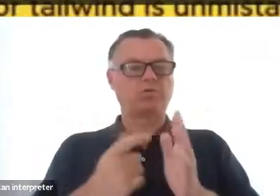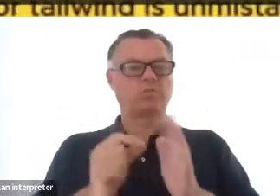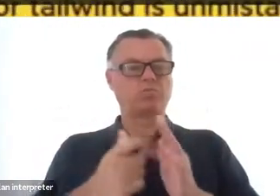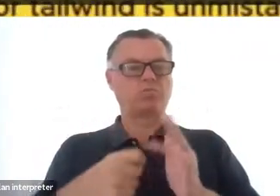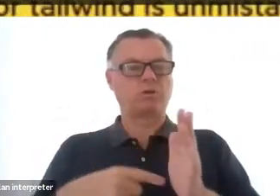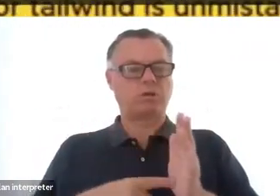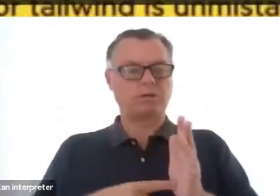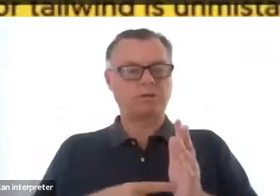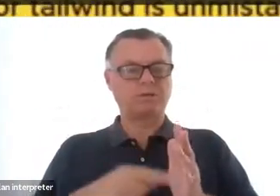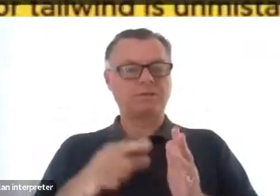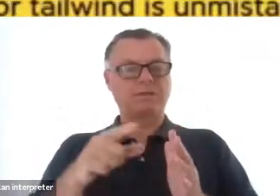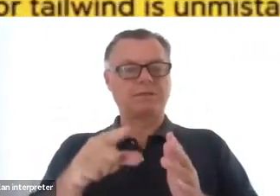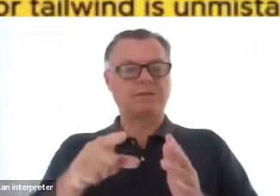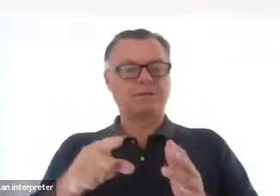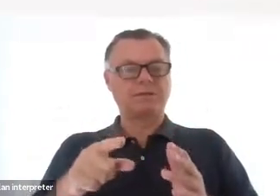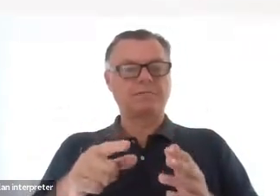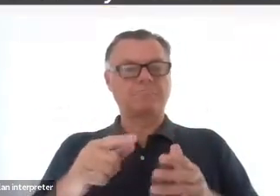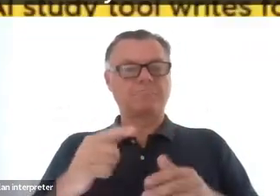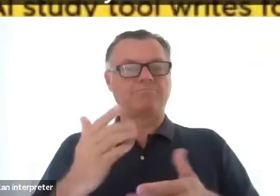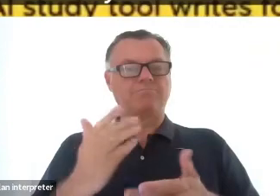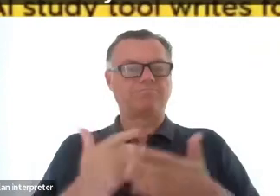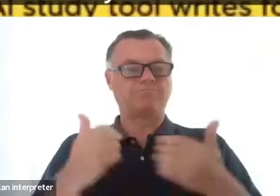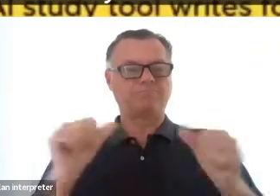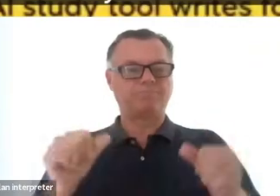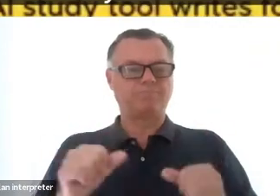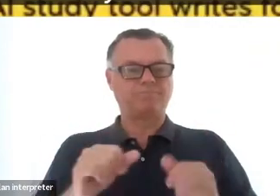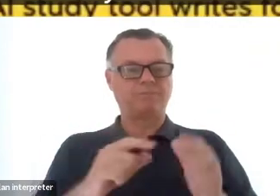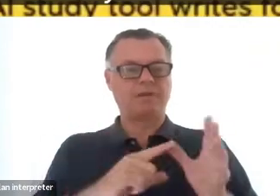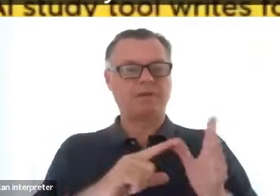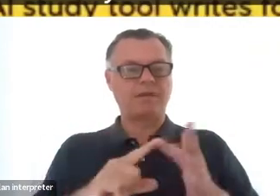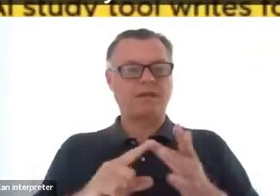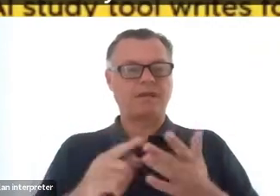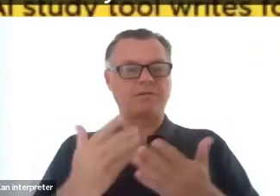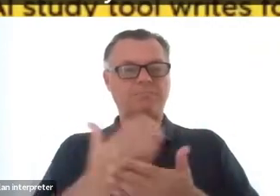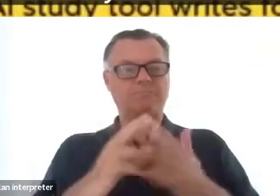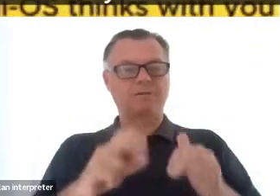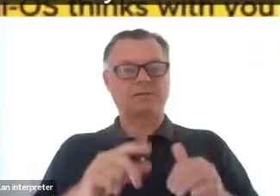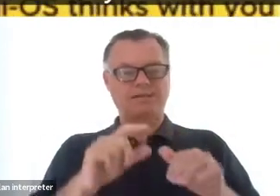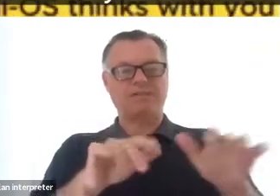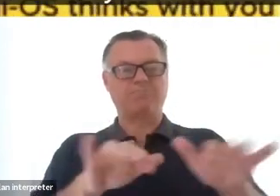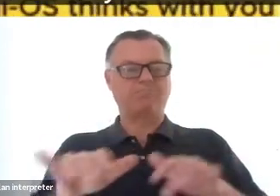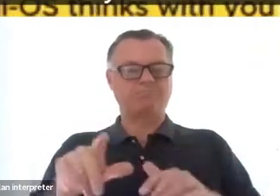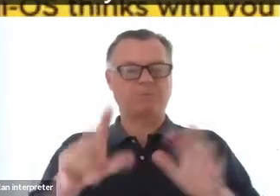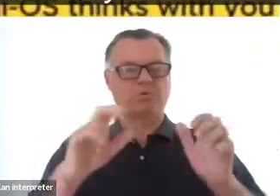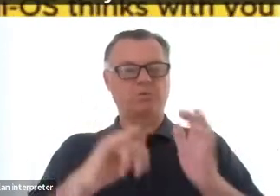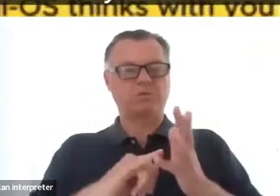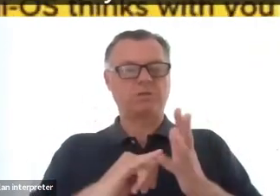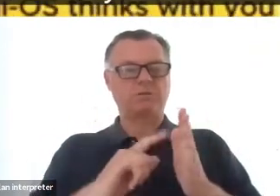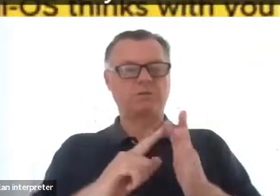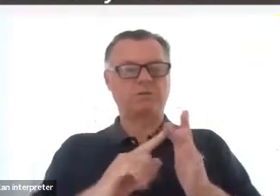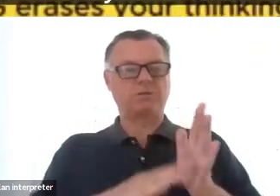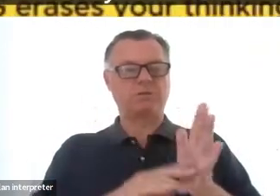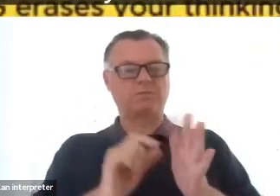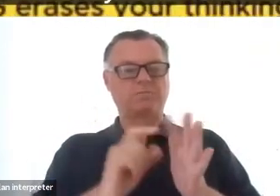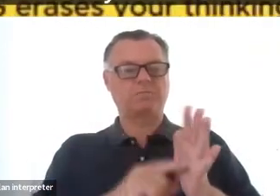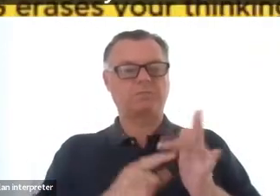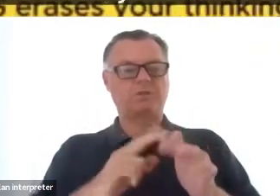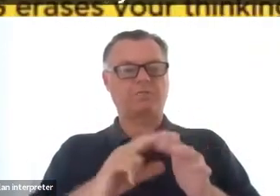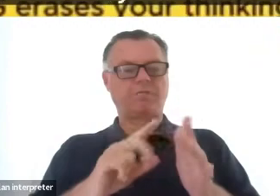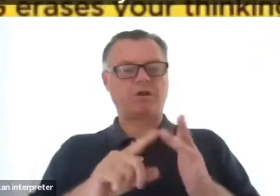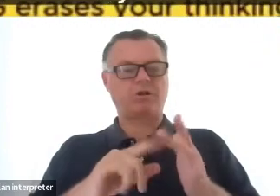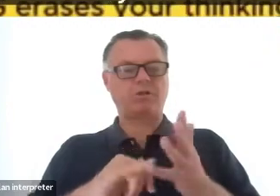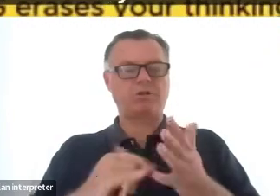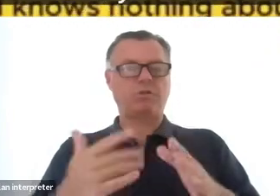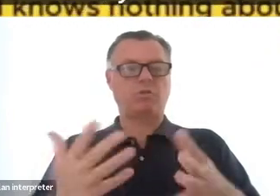sector tailwind is unmistakable. Every other AI study tool writes for you. Simplify OS thinks with you. ChatGPT erases